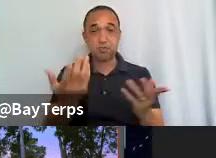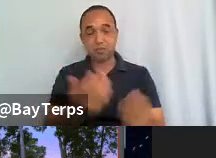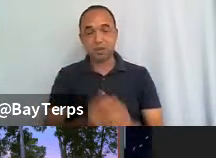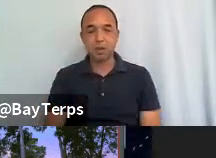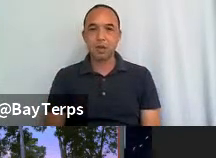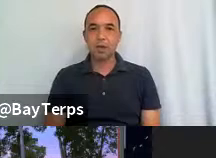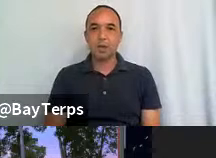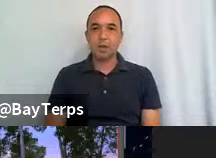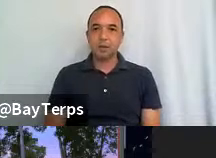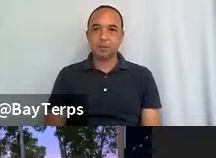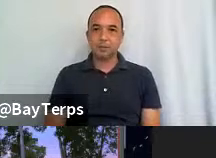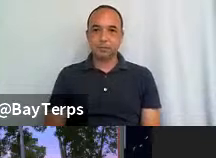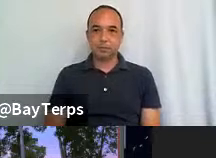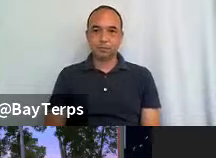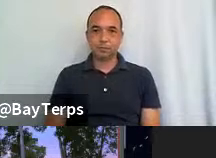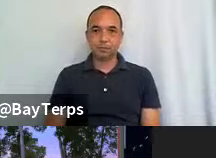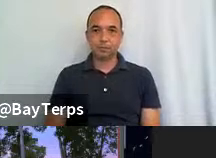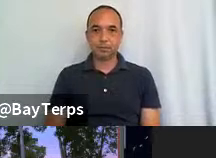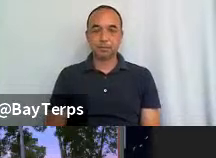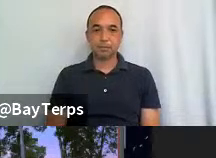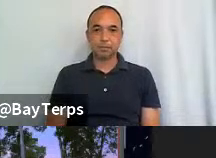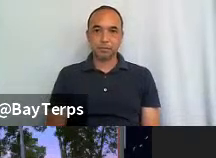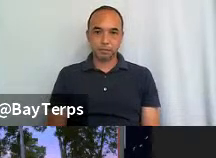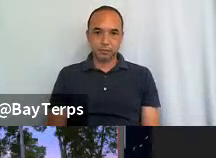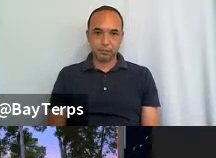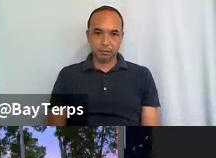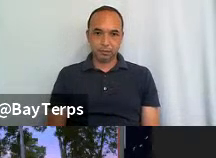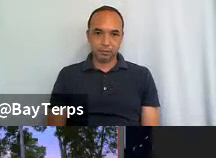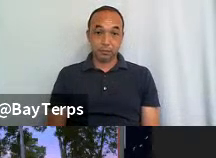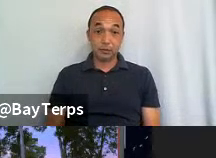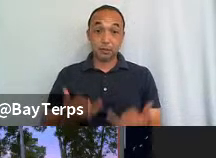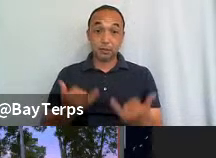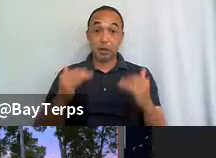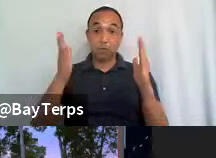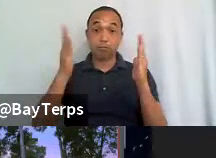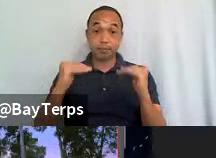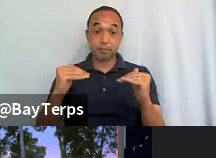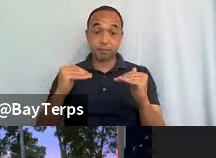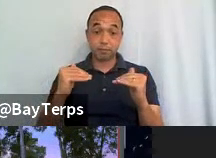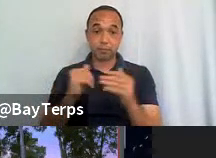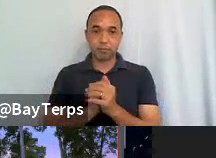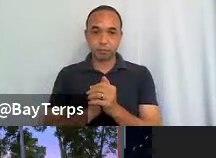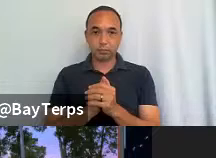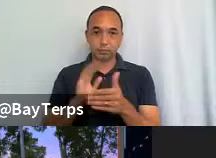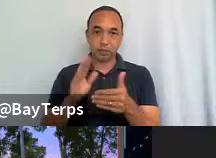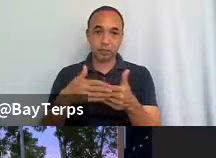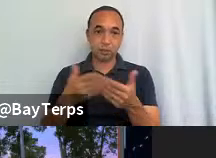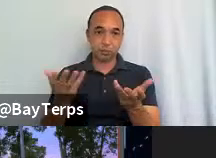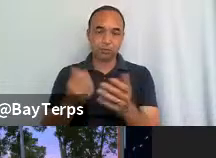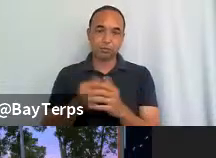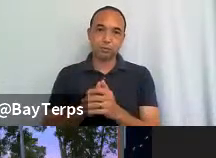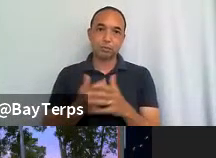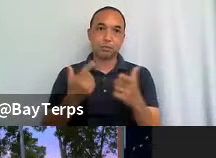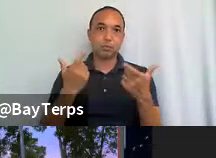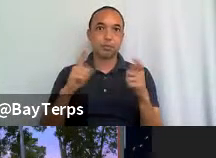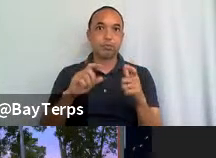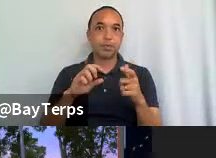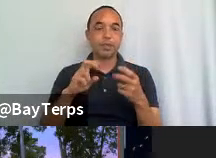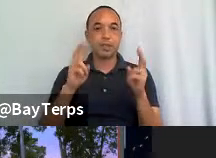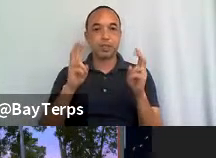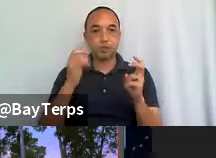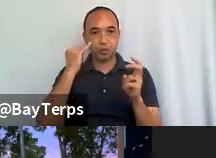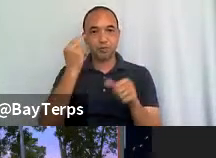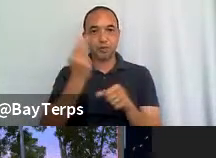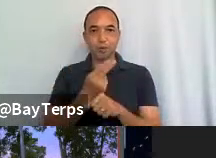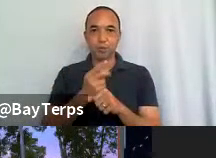So I'm going to move on to our next thing, which is a huge issue if you're using a digital